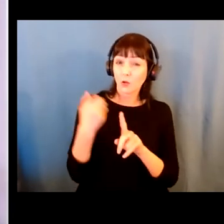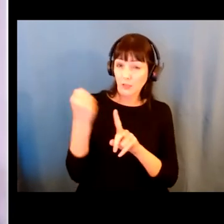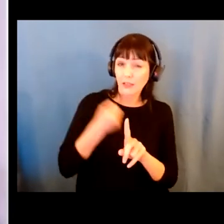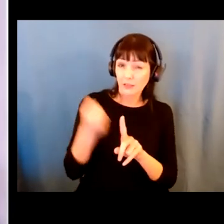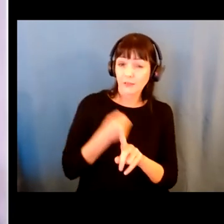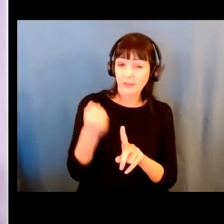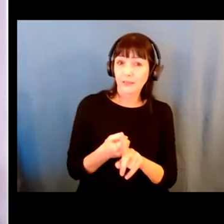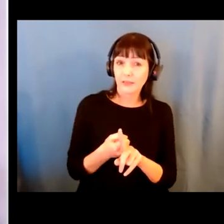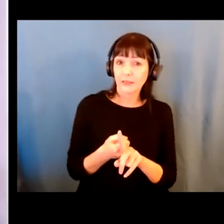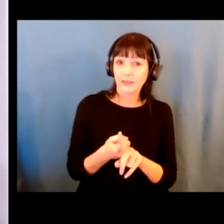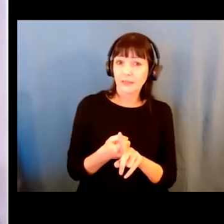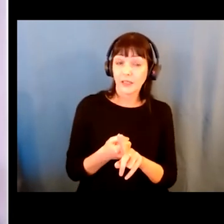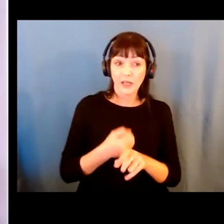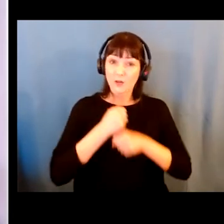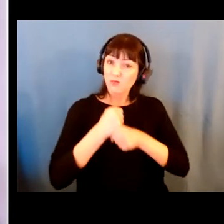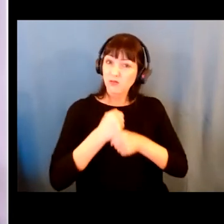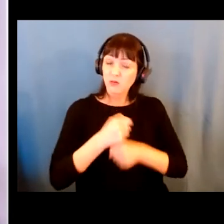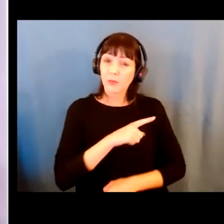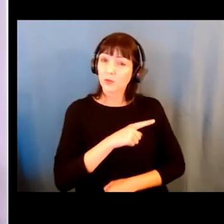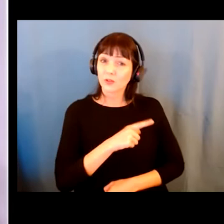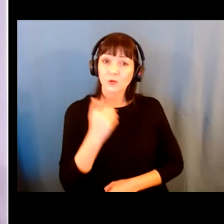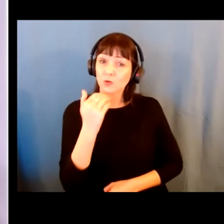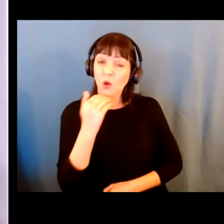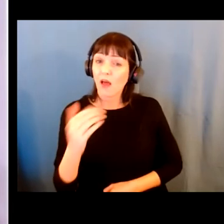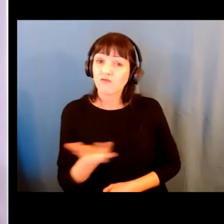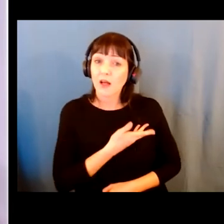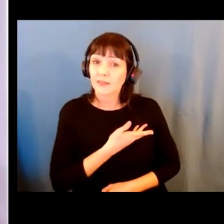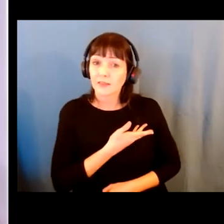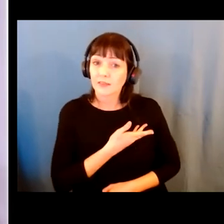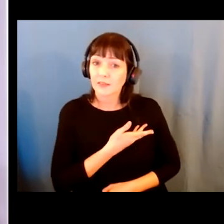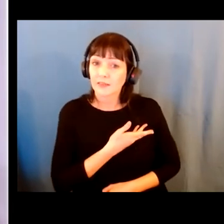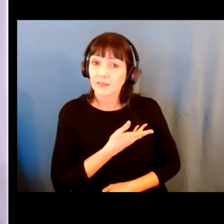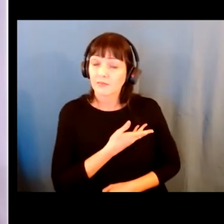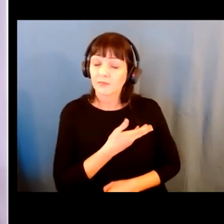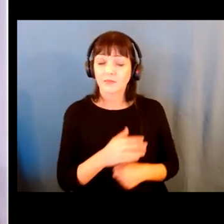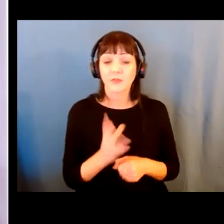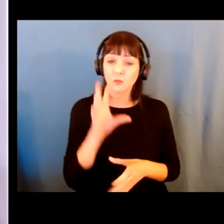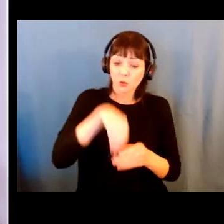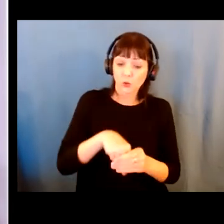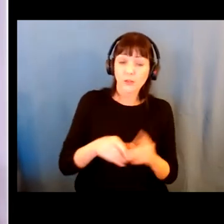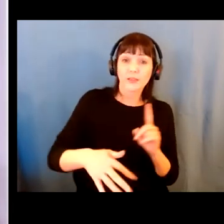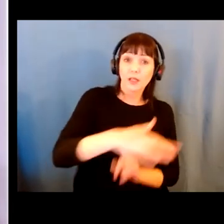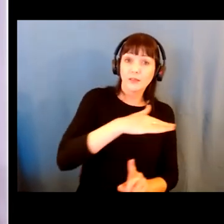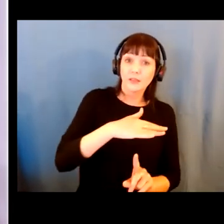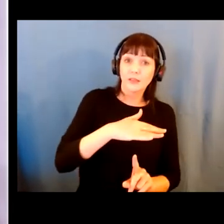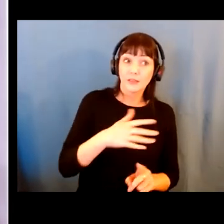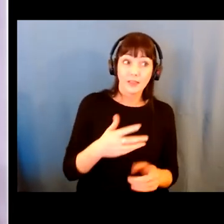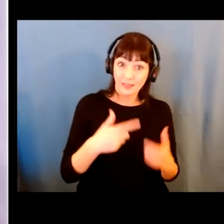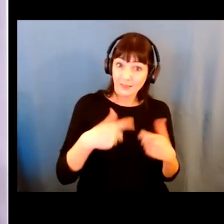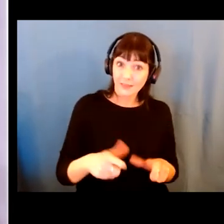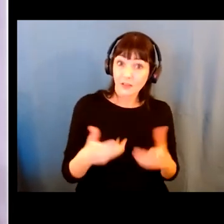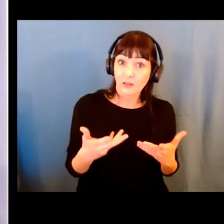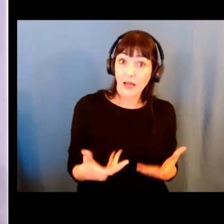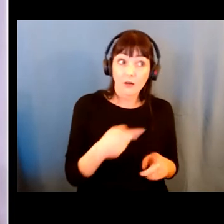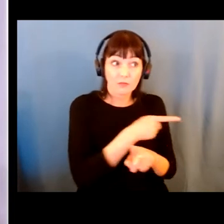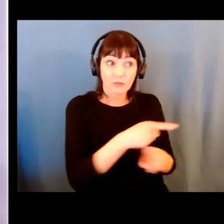of rights and inclusion into civic society. And even now, decisions are made on behalf of disabled people rather